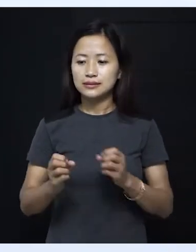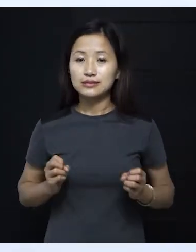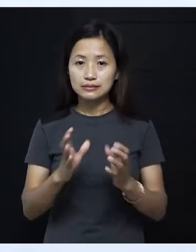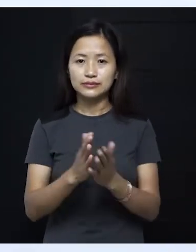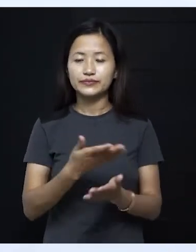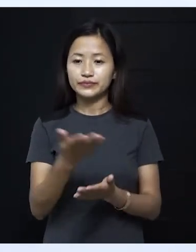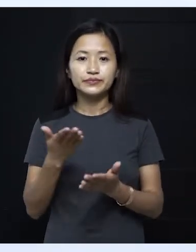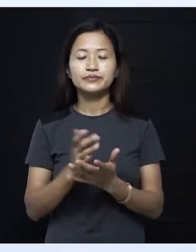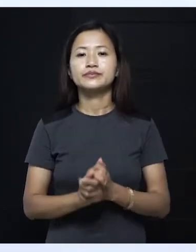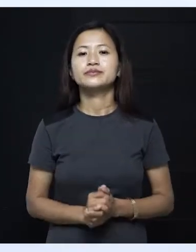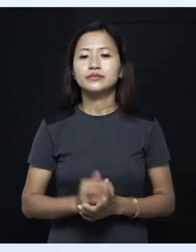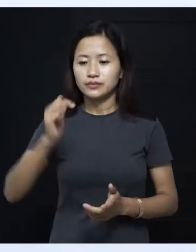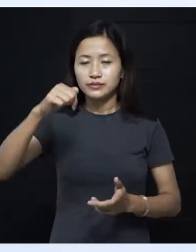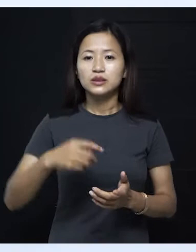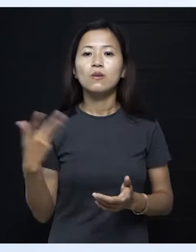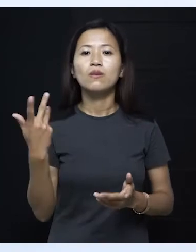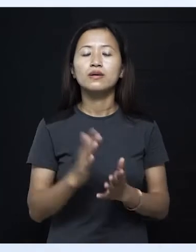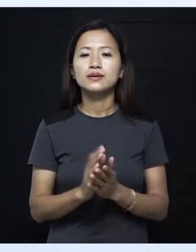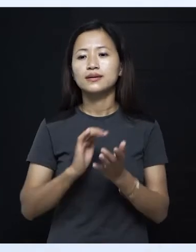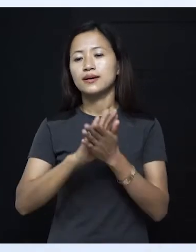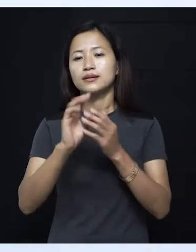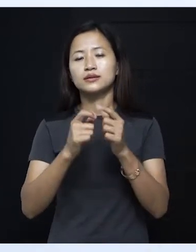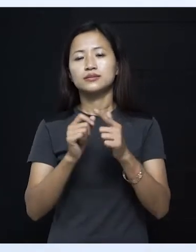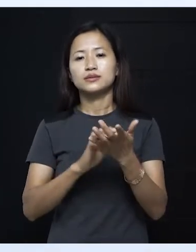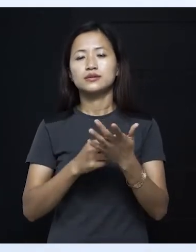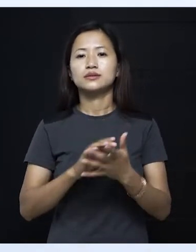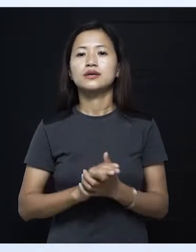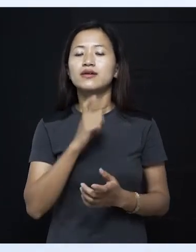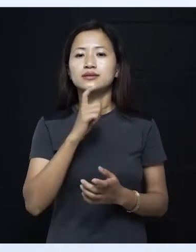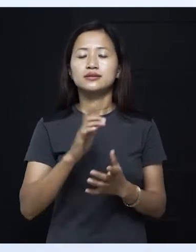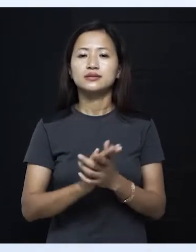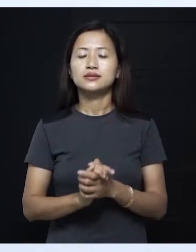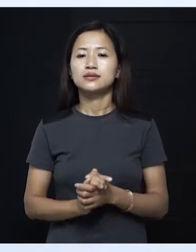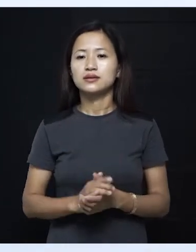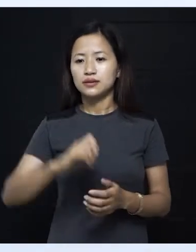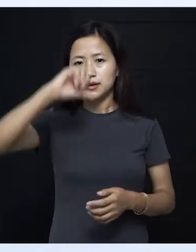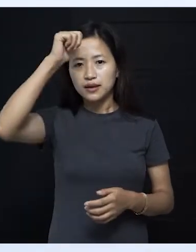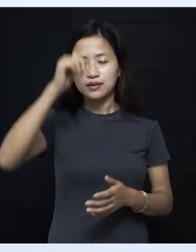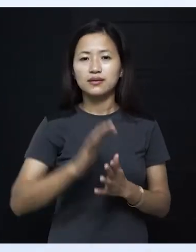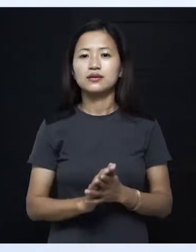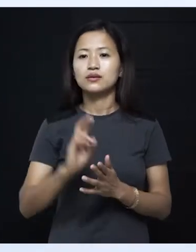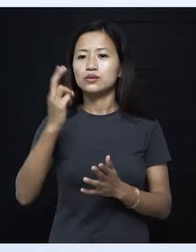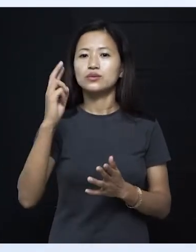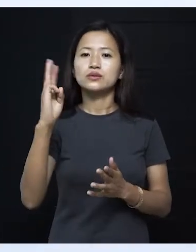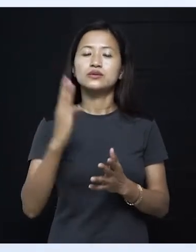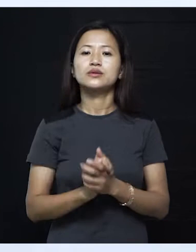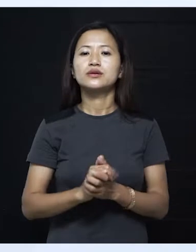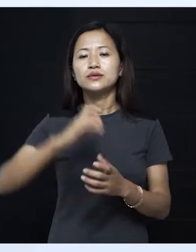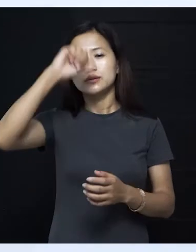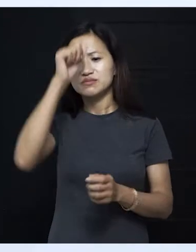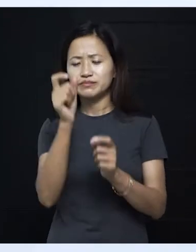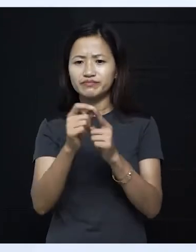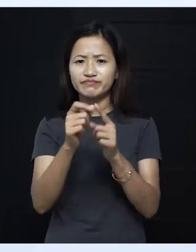from there. So now what happens here is, now as I've said, India, 2/3 of